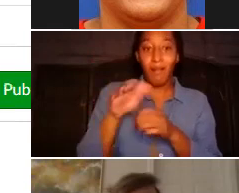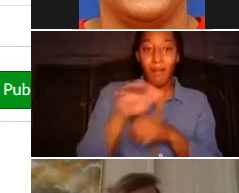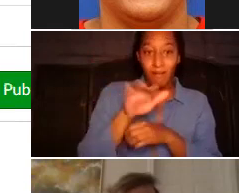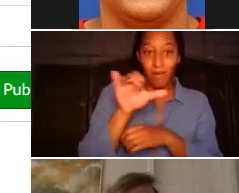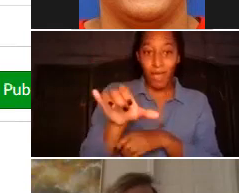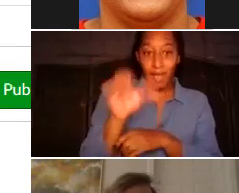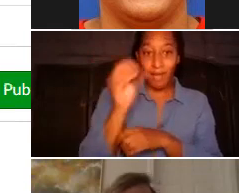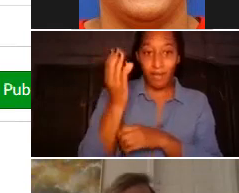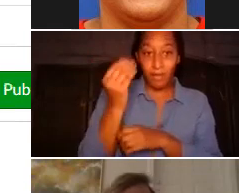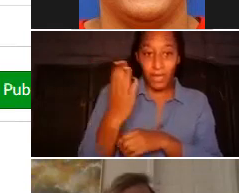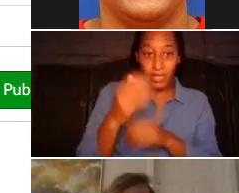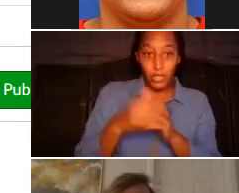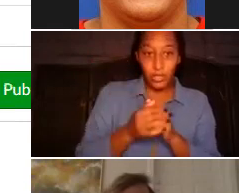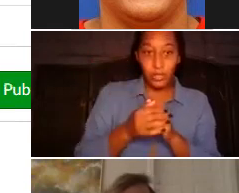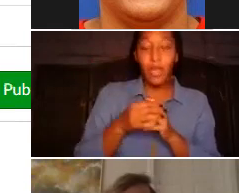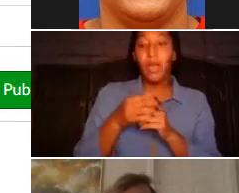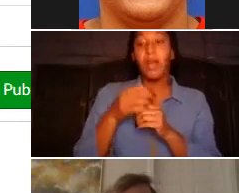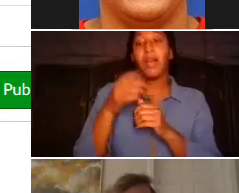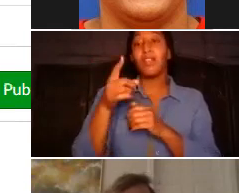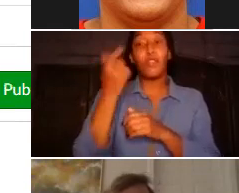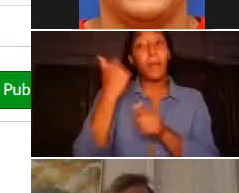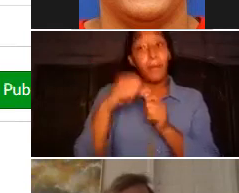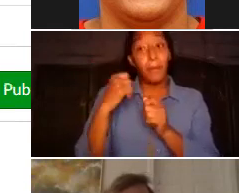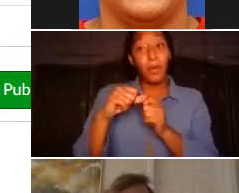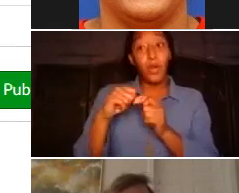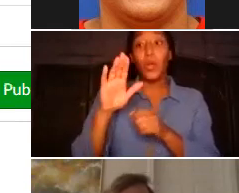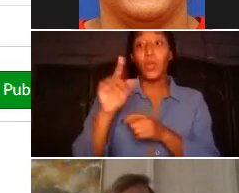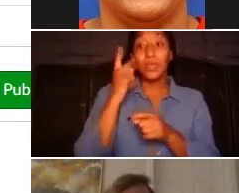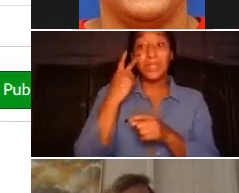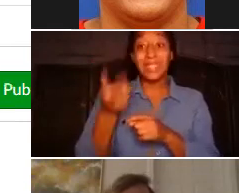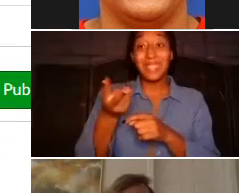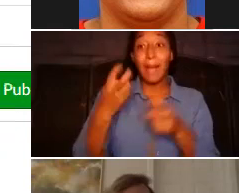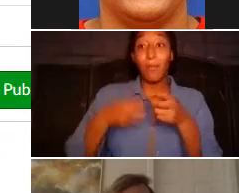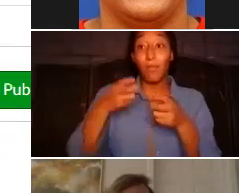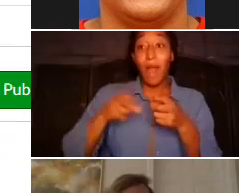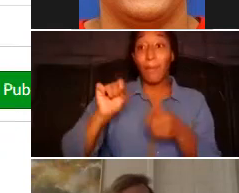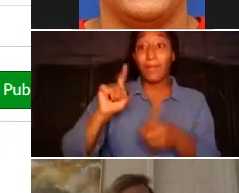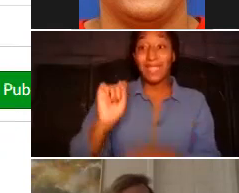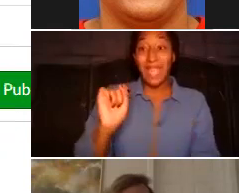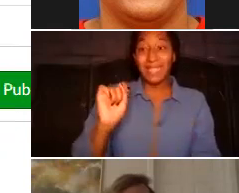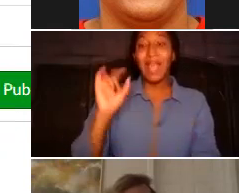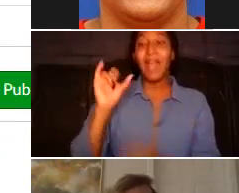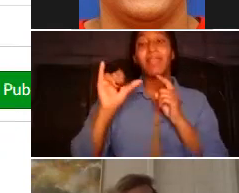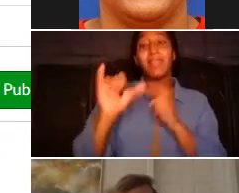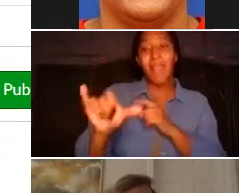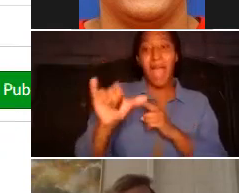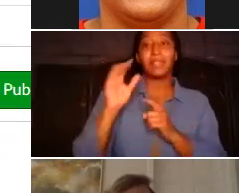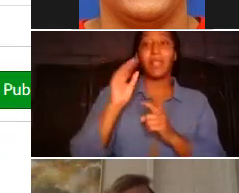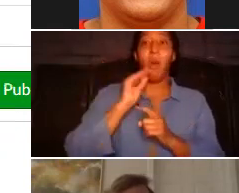of lag behind because those are homeworks, all right? So here's the reading material